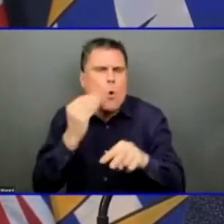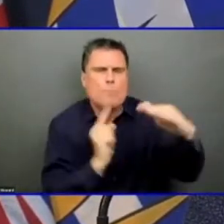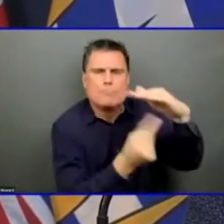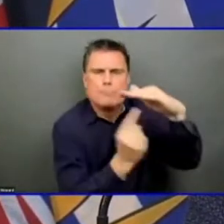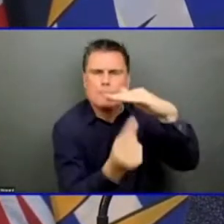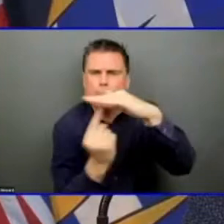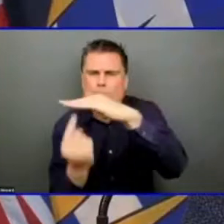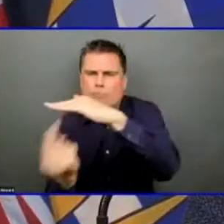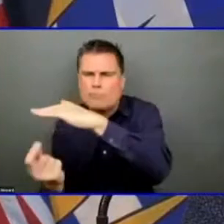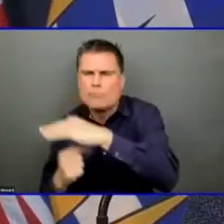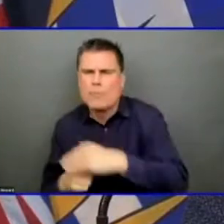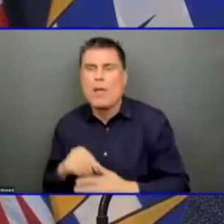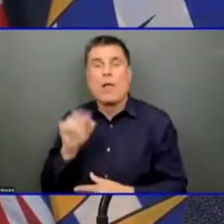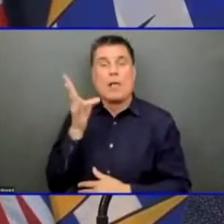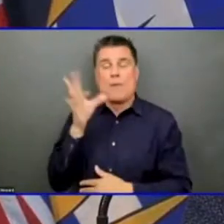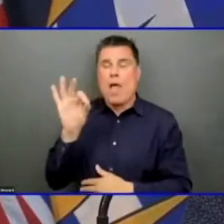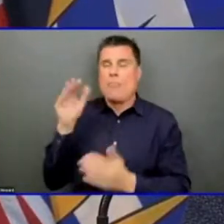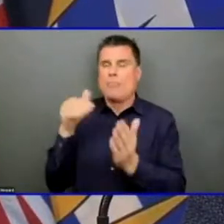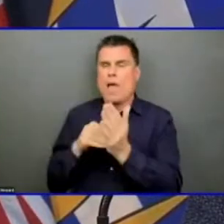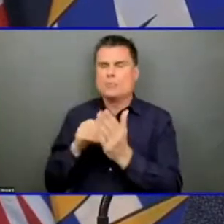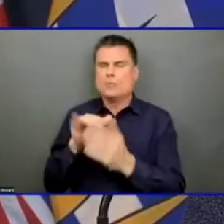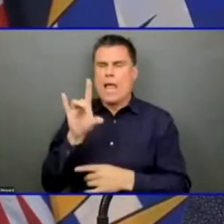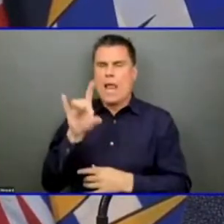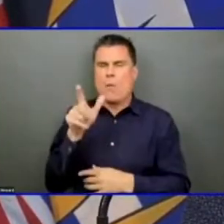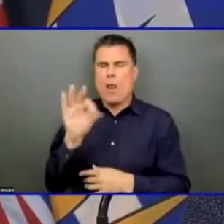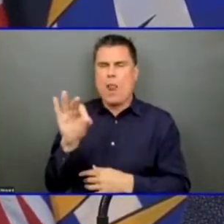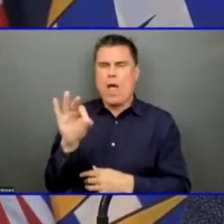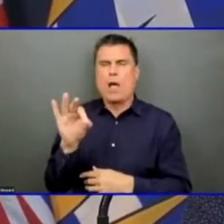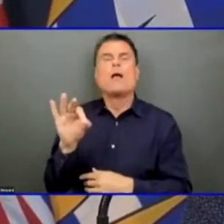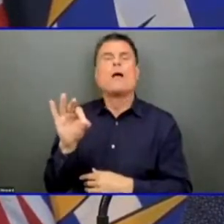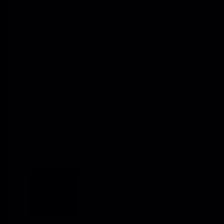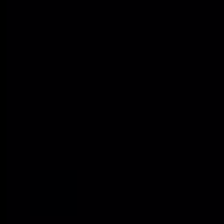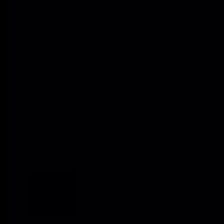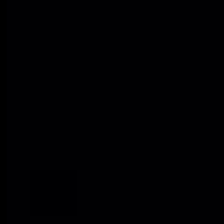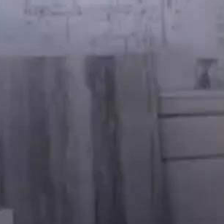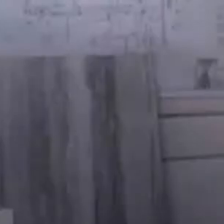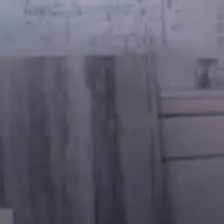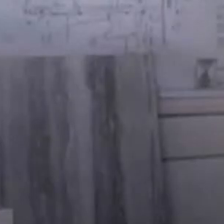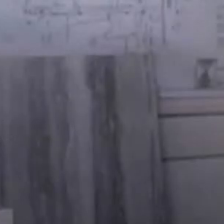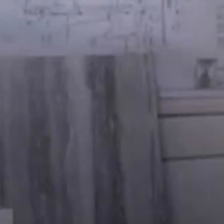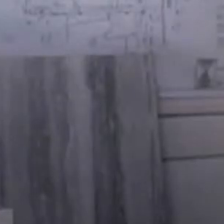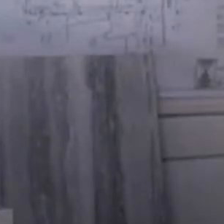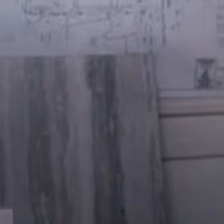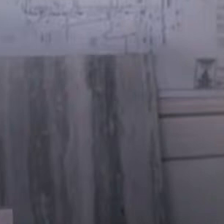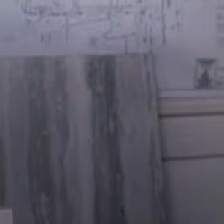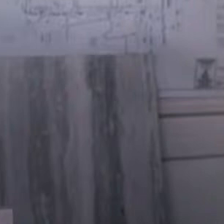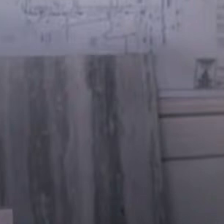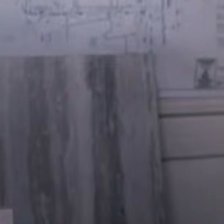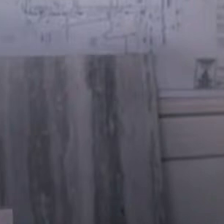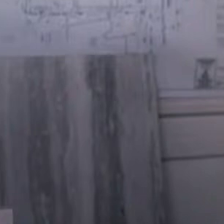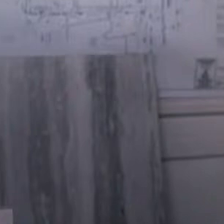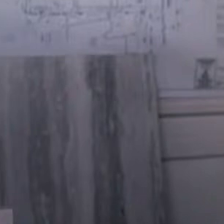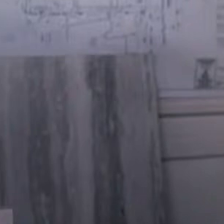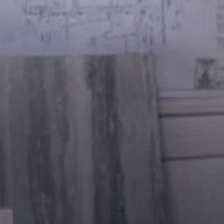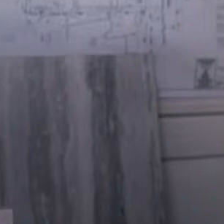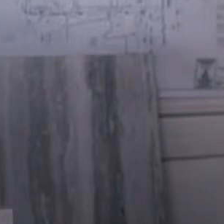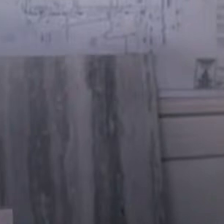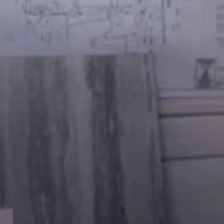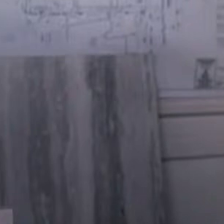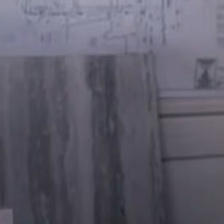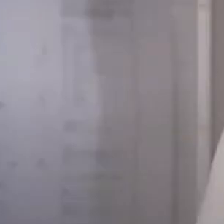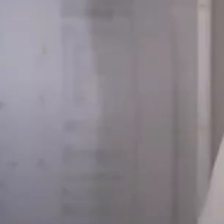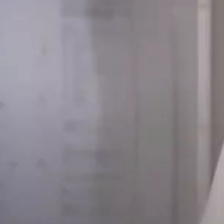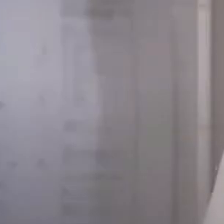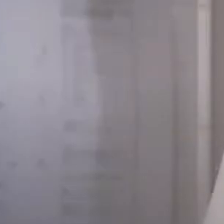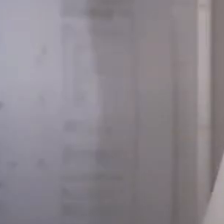79,829 people who have recovered or are no longer infectious. Our whole family is missing time at our home in Florida this year,